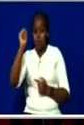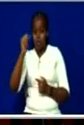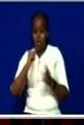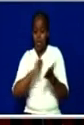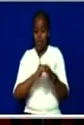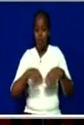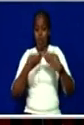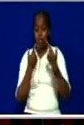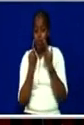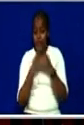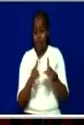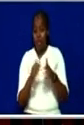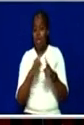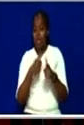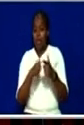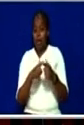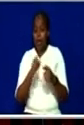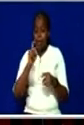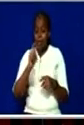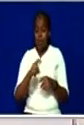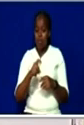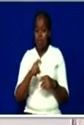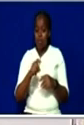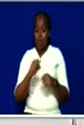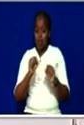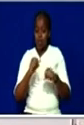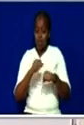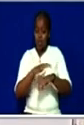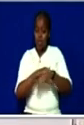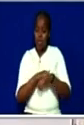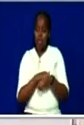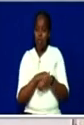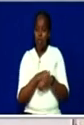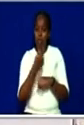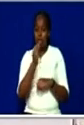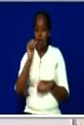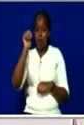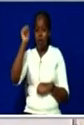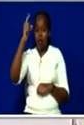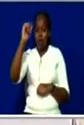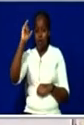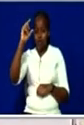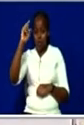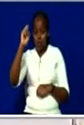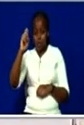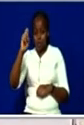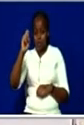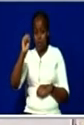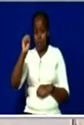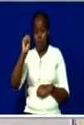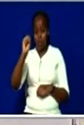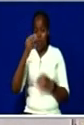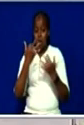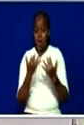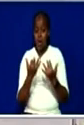given, this is where you will now get the axis, the identity of the axis. So